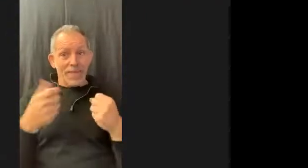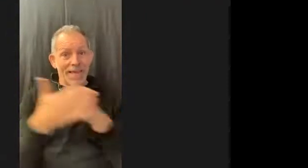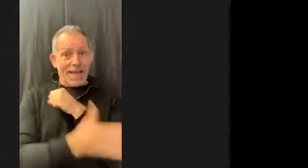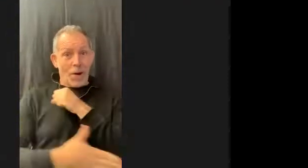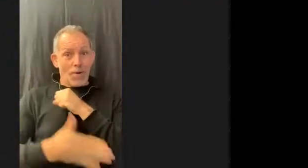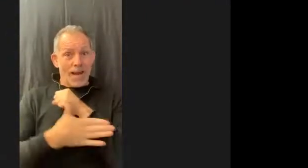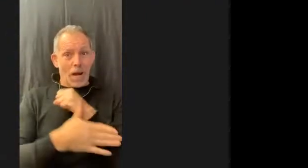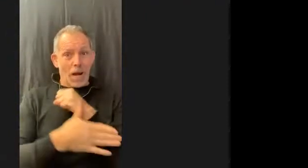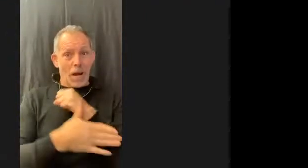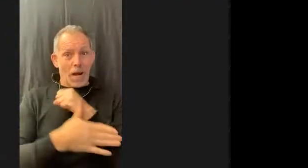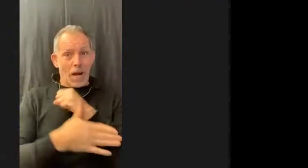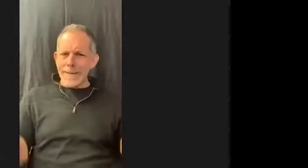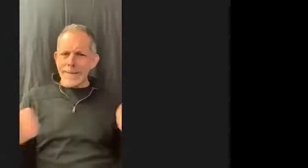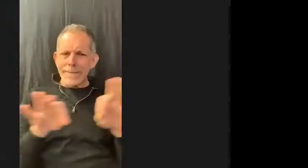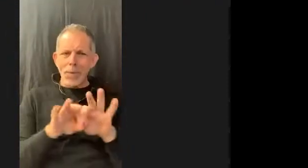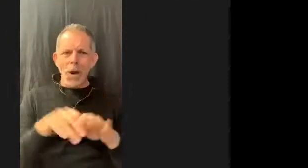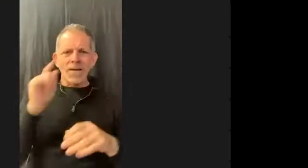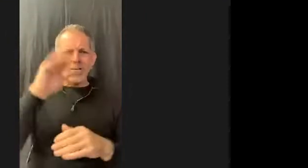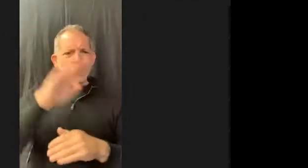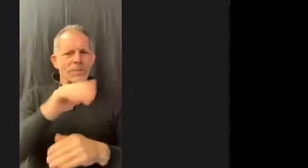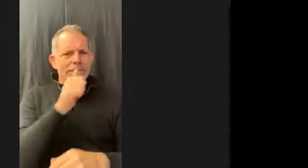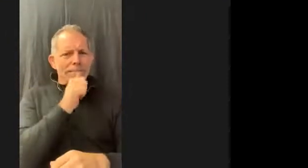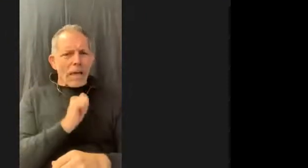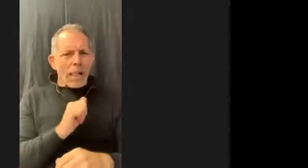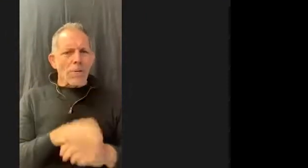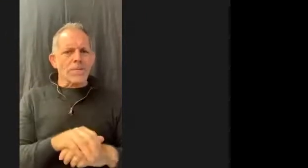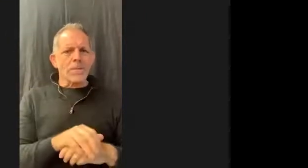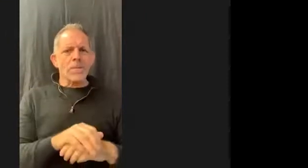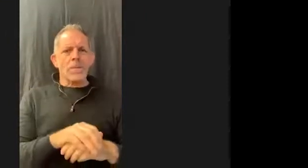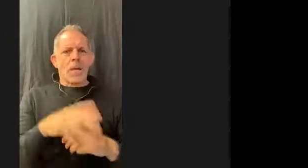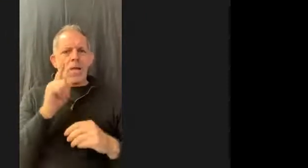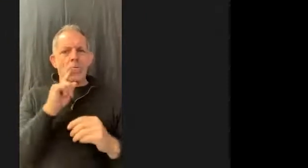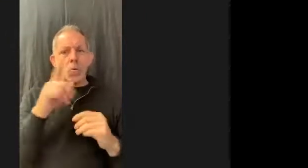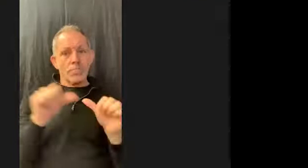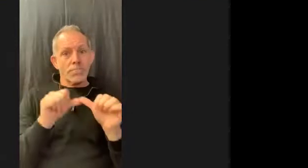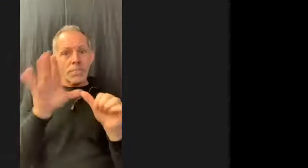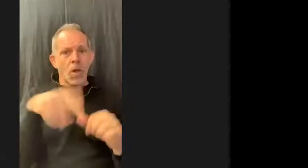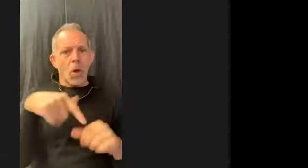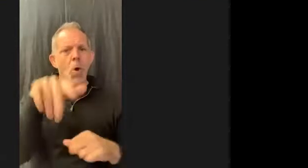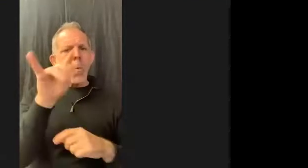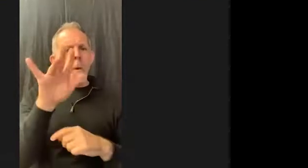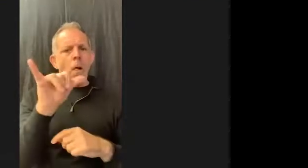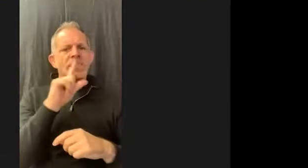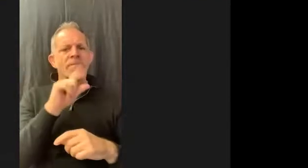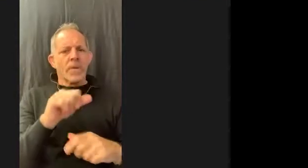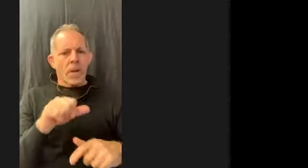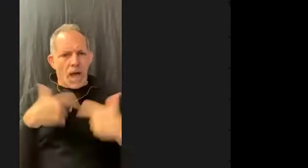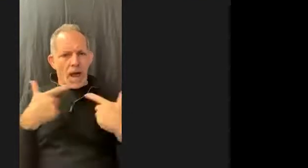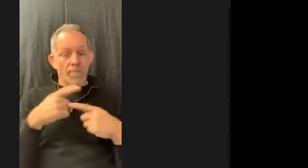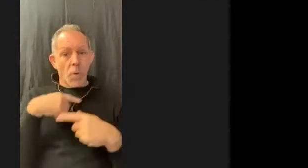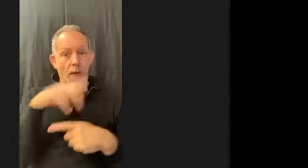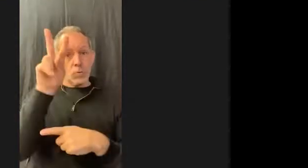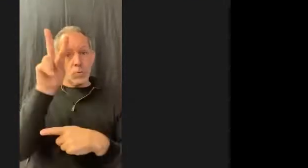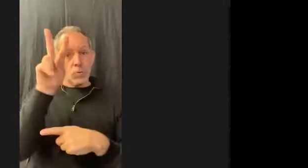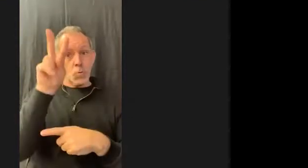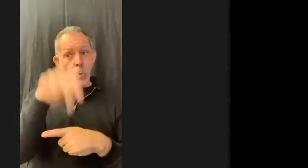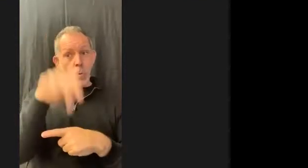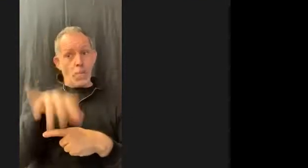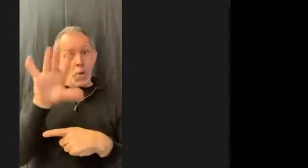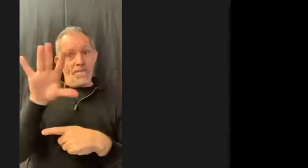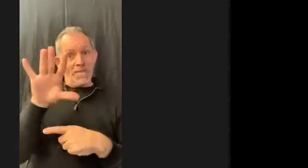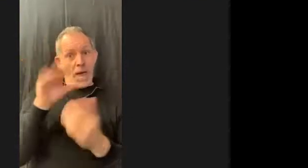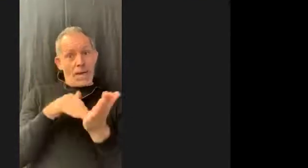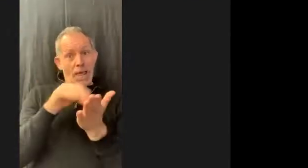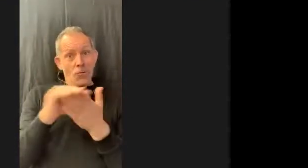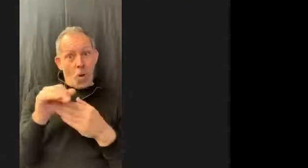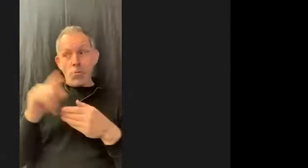we are planning on spending $2.5 million to support a collaborative strategy with participating cities to address behavioral